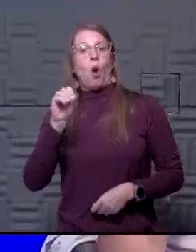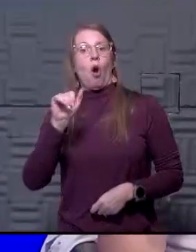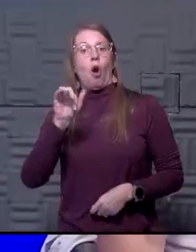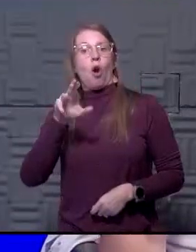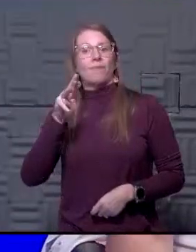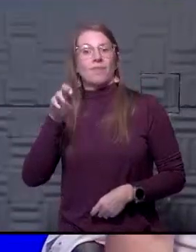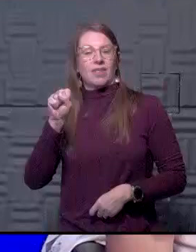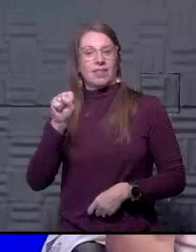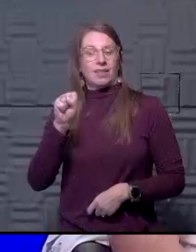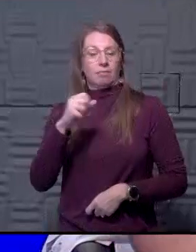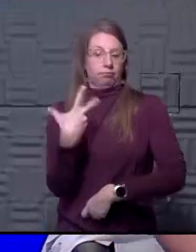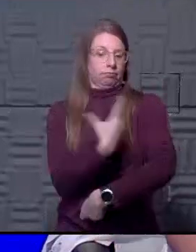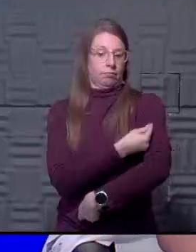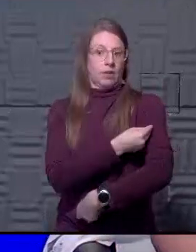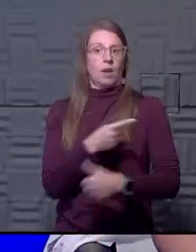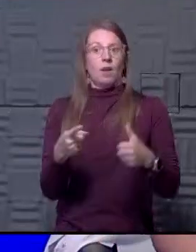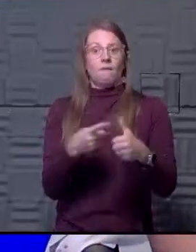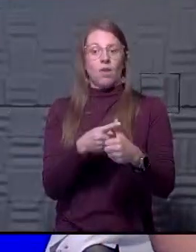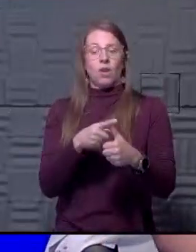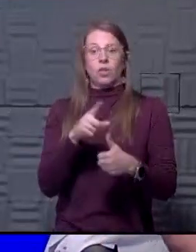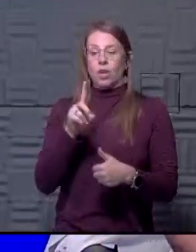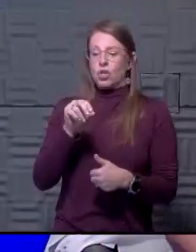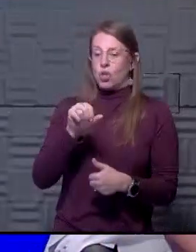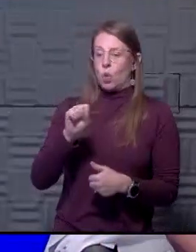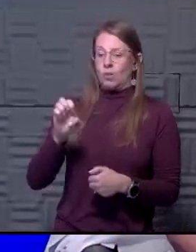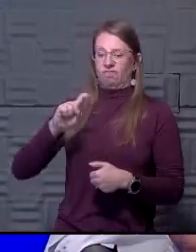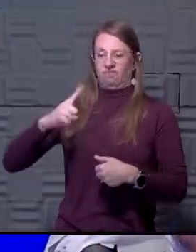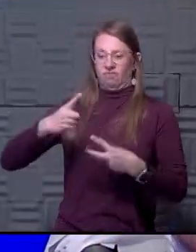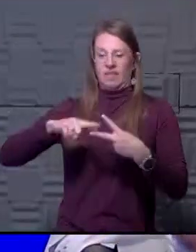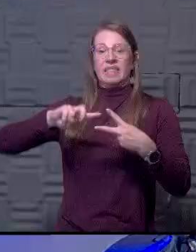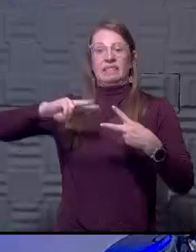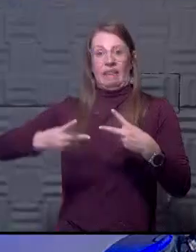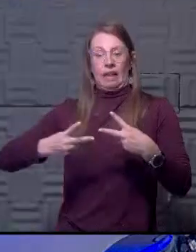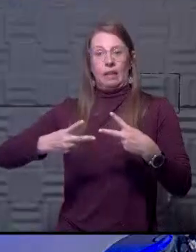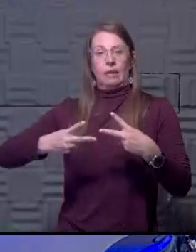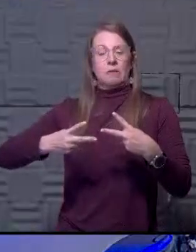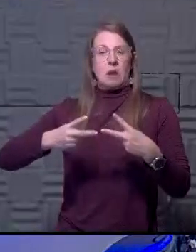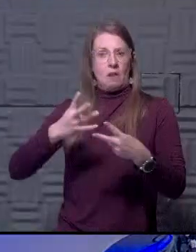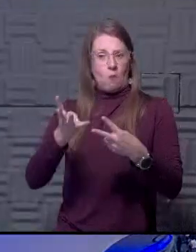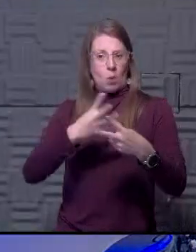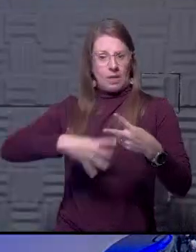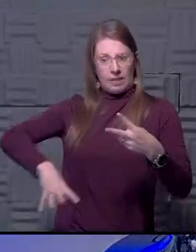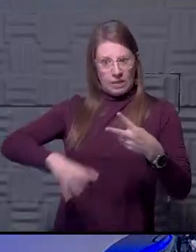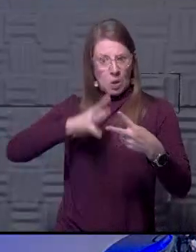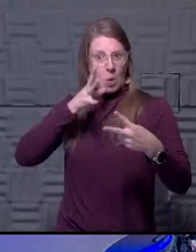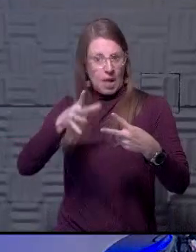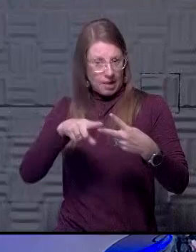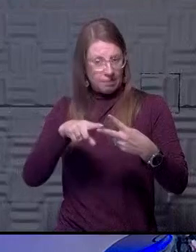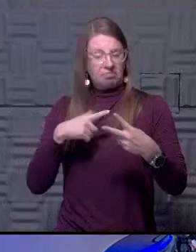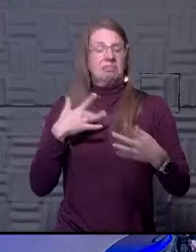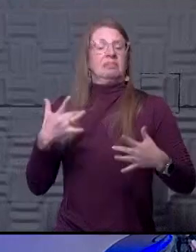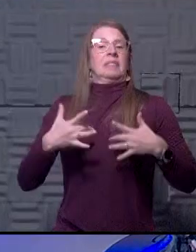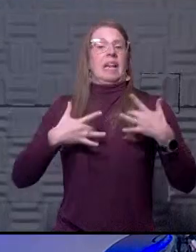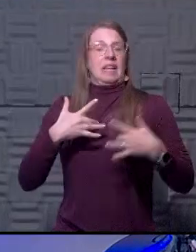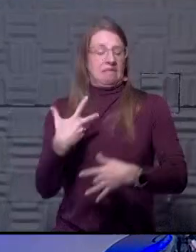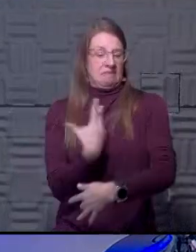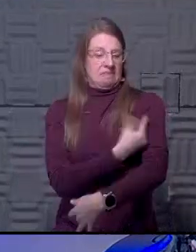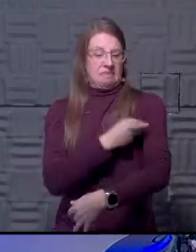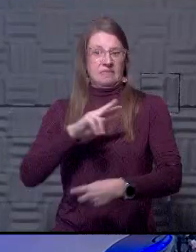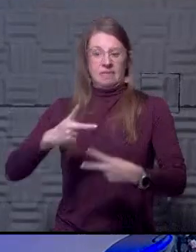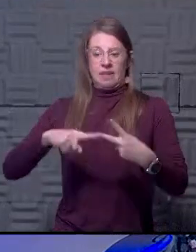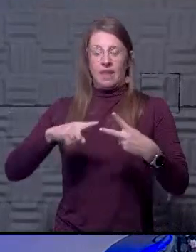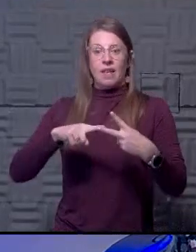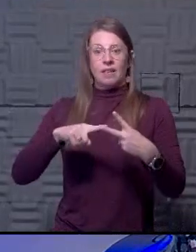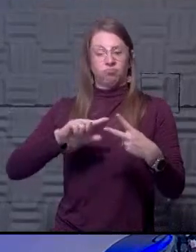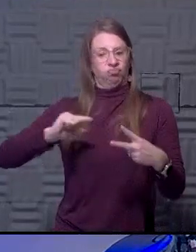first injection here on the air for his first dose of the Moderna vaccine. He'll have another dose in approximately 4 weeks' time. We're pretty excited about that. It is